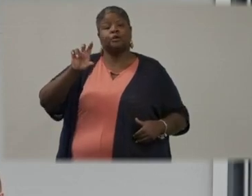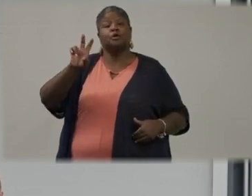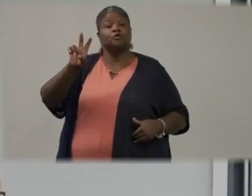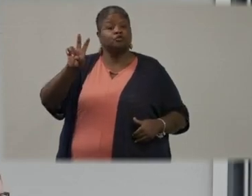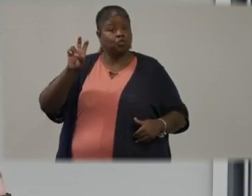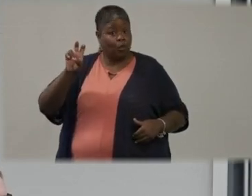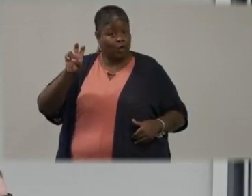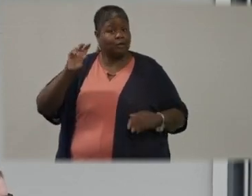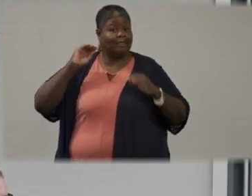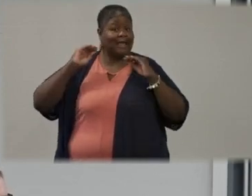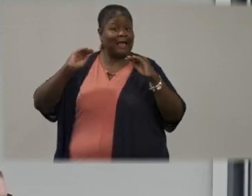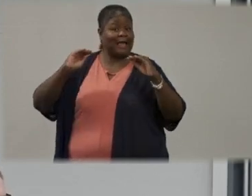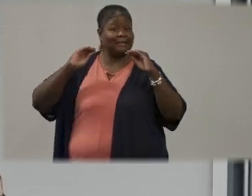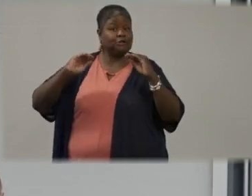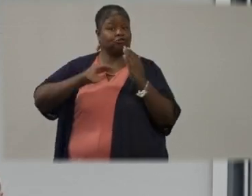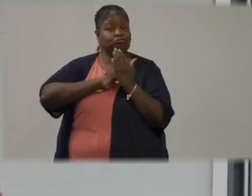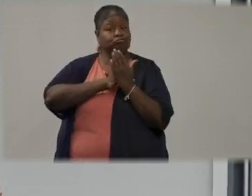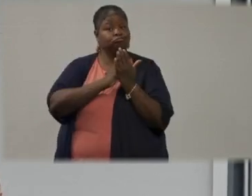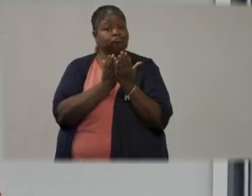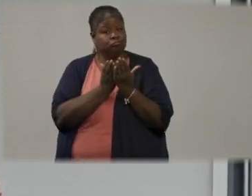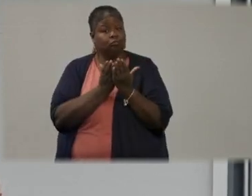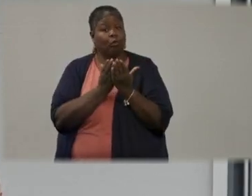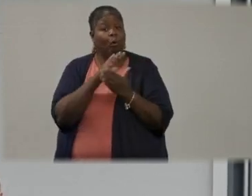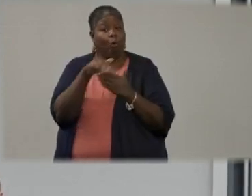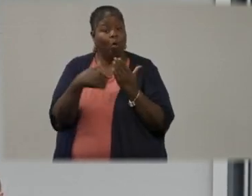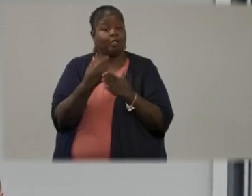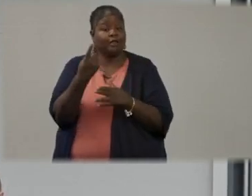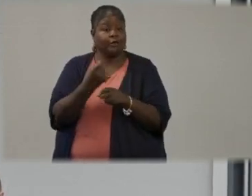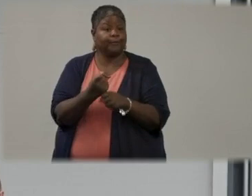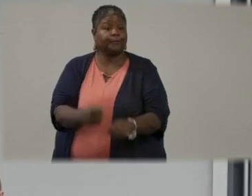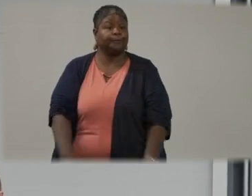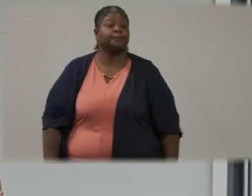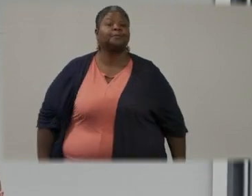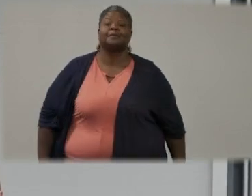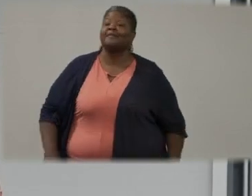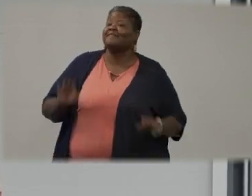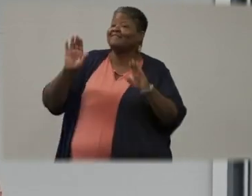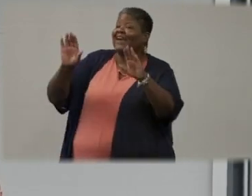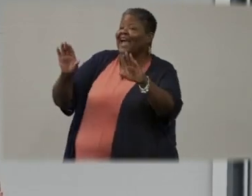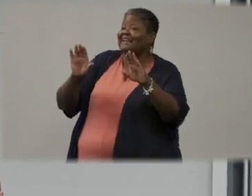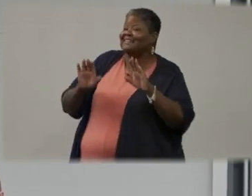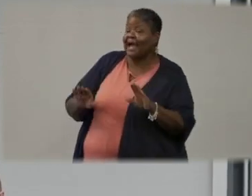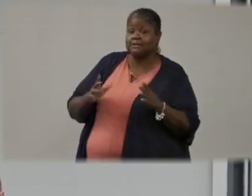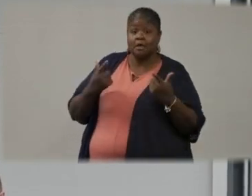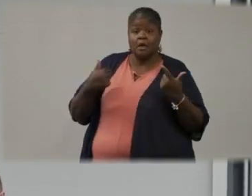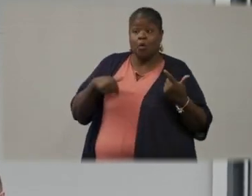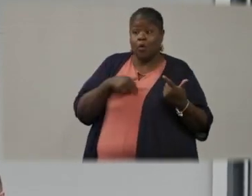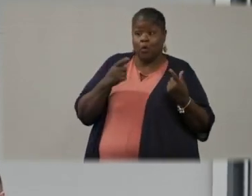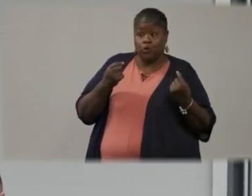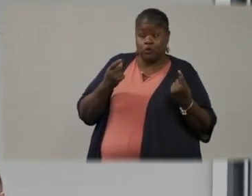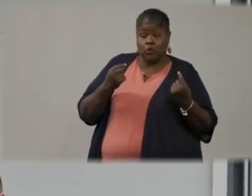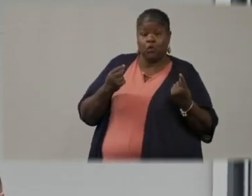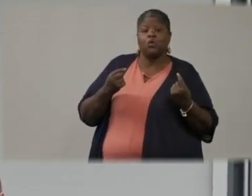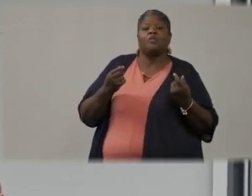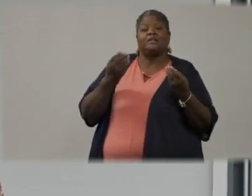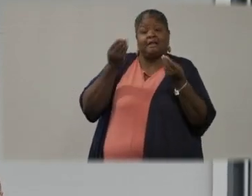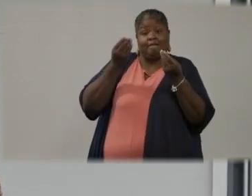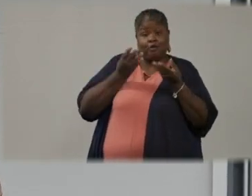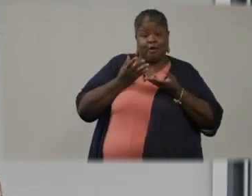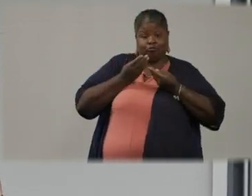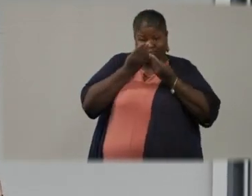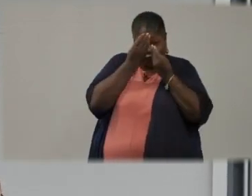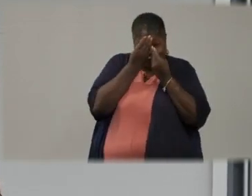We teach all that all through the year. Fantastic. And what we will try to do is get this information out